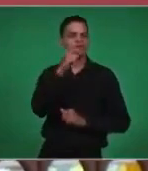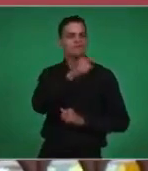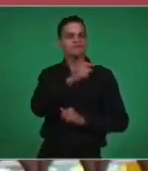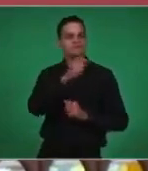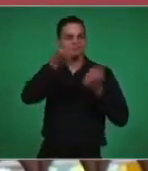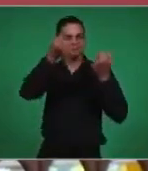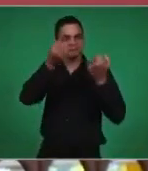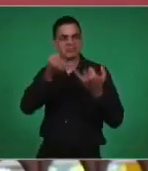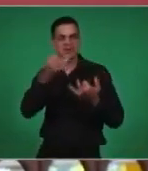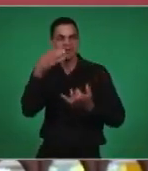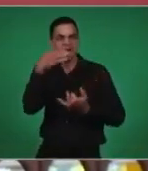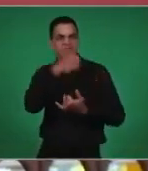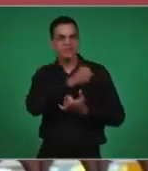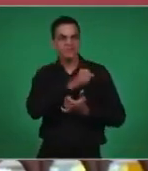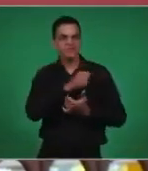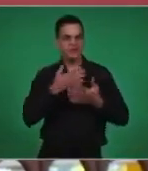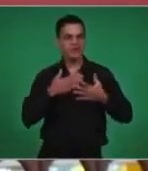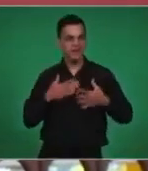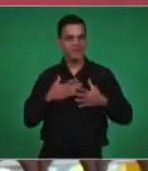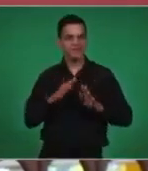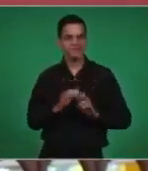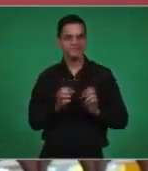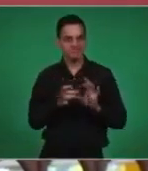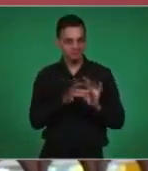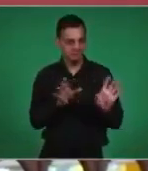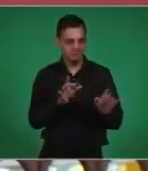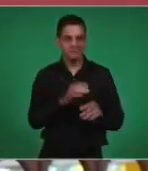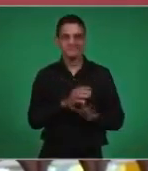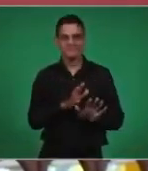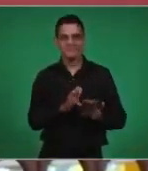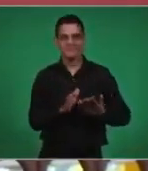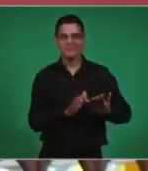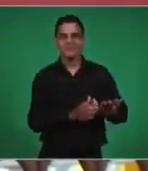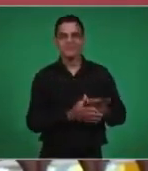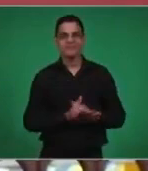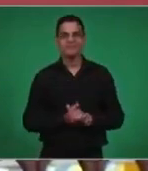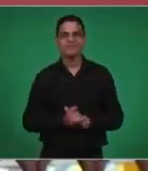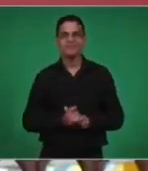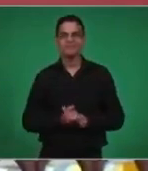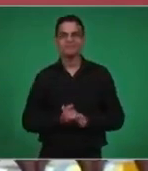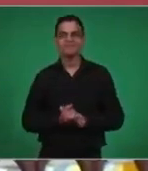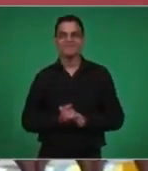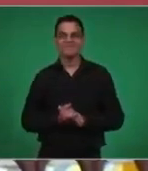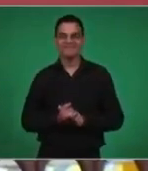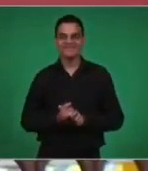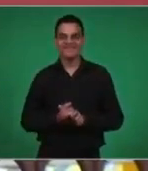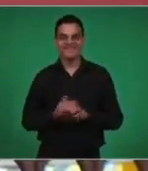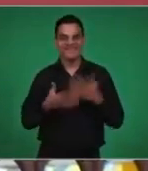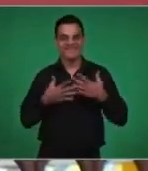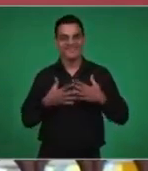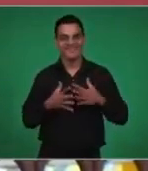Let's put quickly. Don't worry about it. That's how it is.